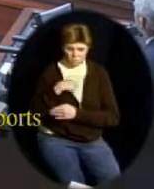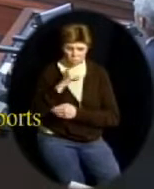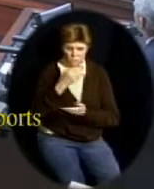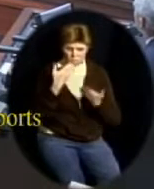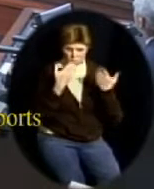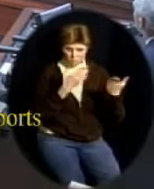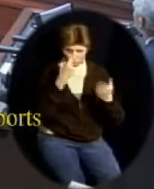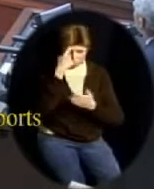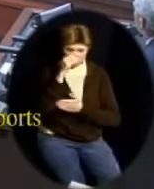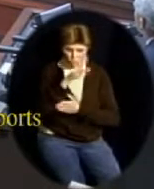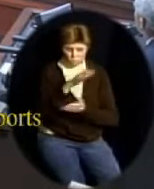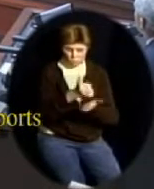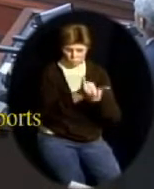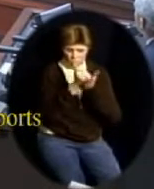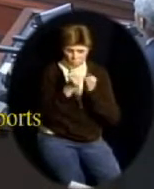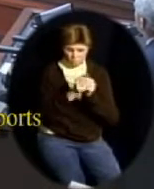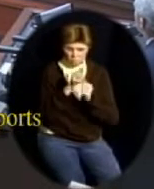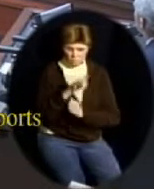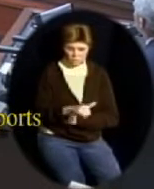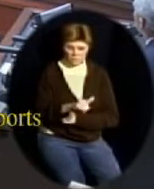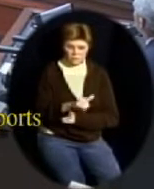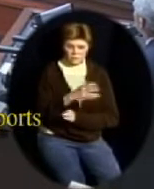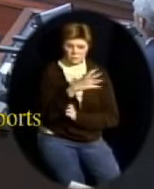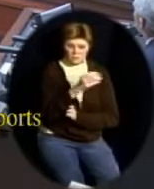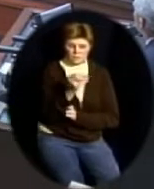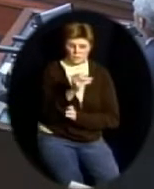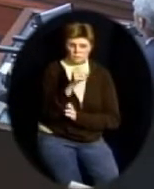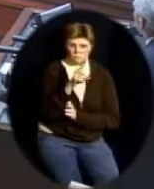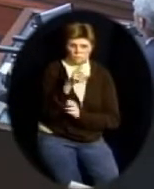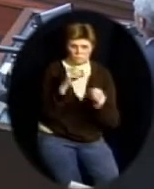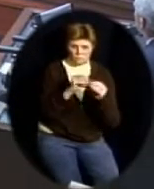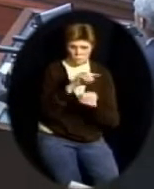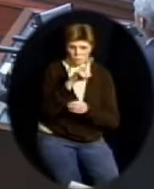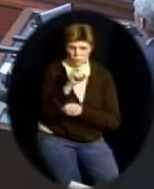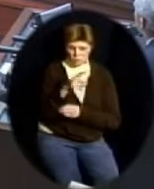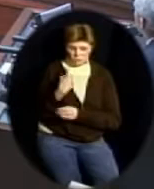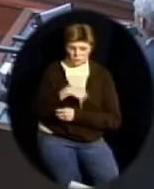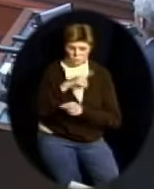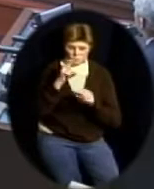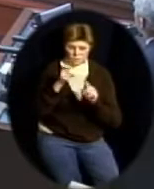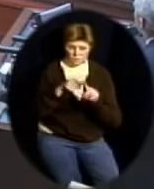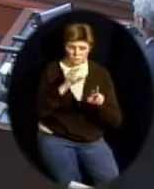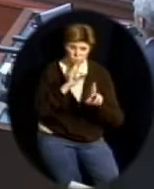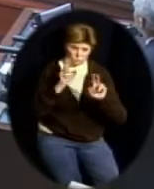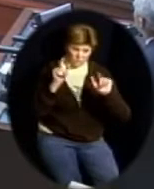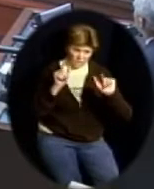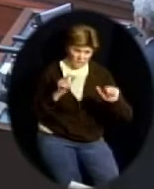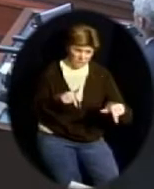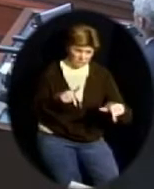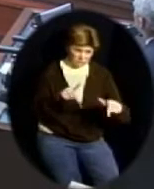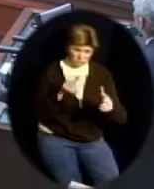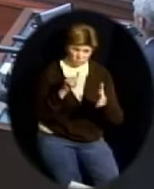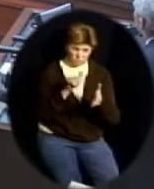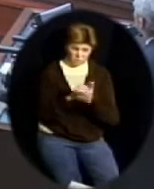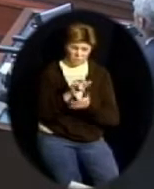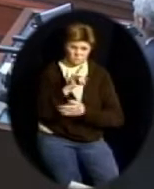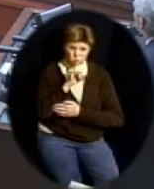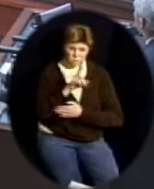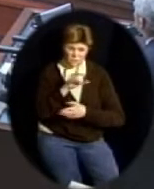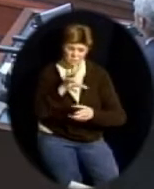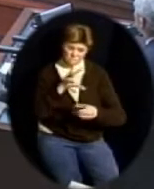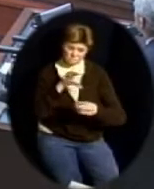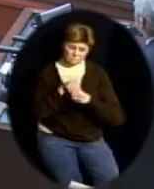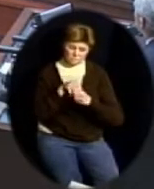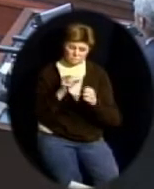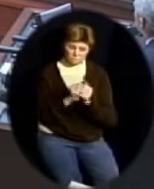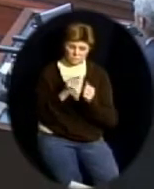as we go through this presentation, really the question that we need to answer, which is at the heart of our budget development process, is what